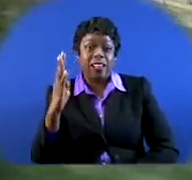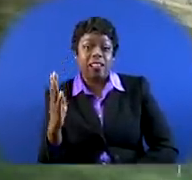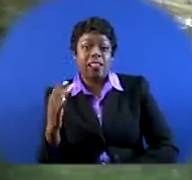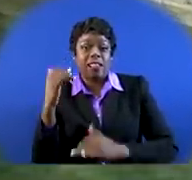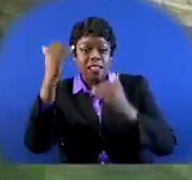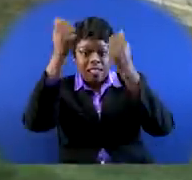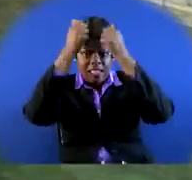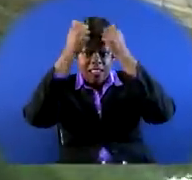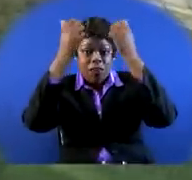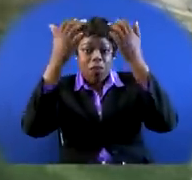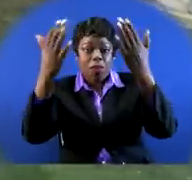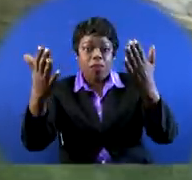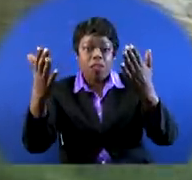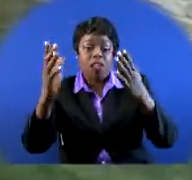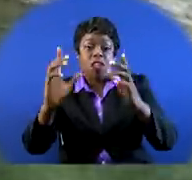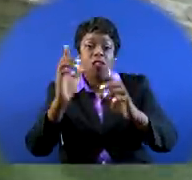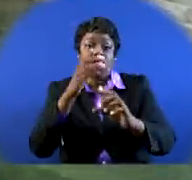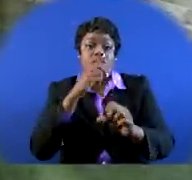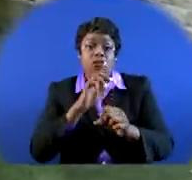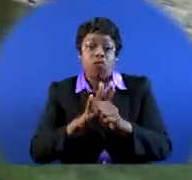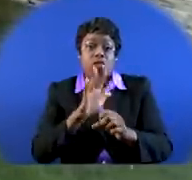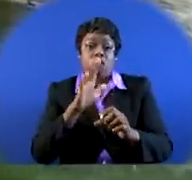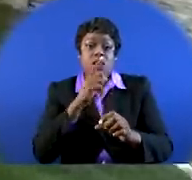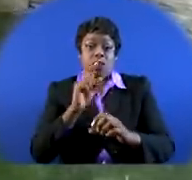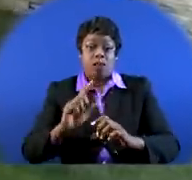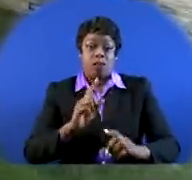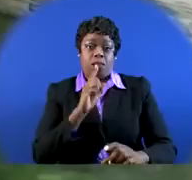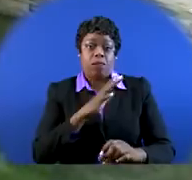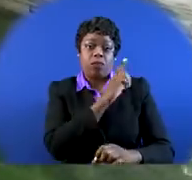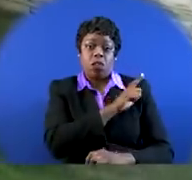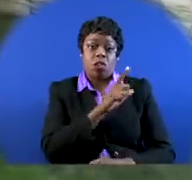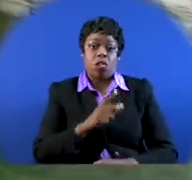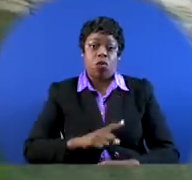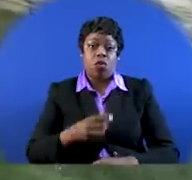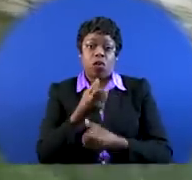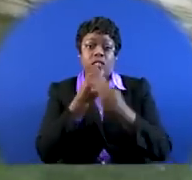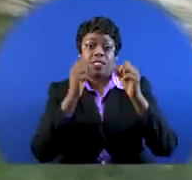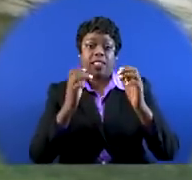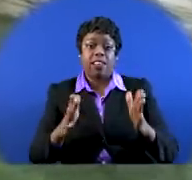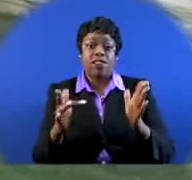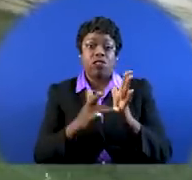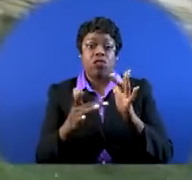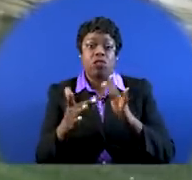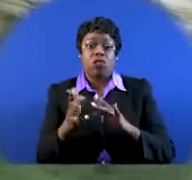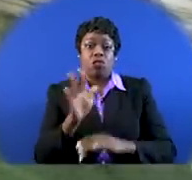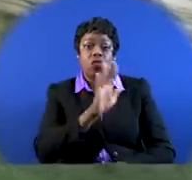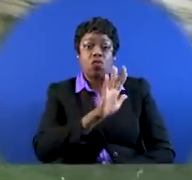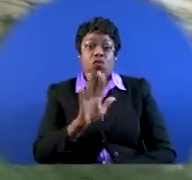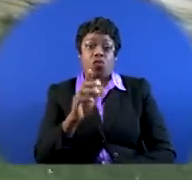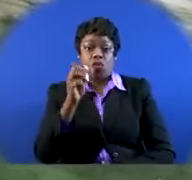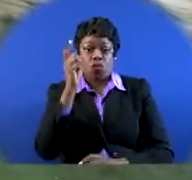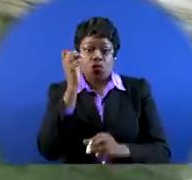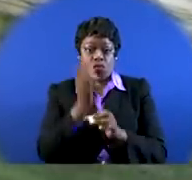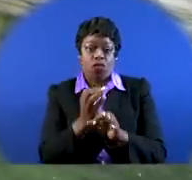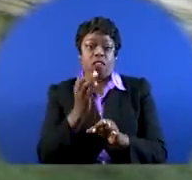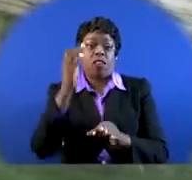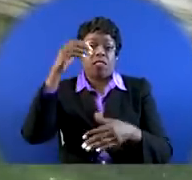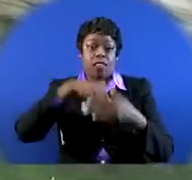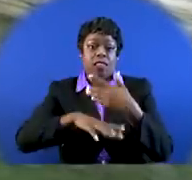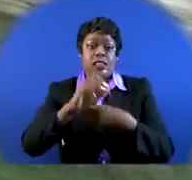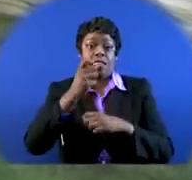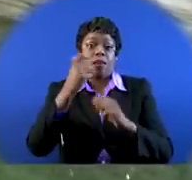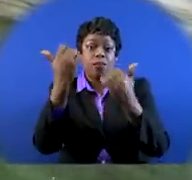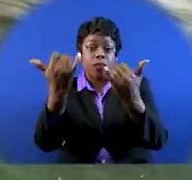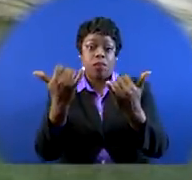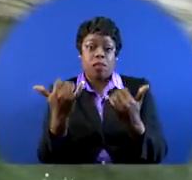In obedience to the great commission of our Lord and Savior Jesus Christ, and based upon the profession of your faith in him, we now baptize you,